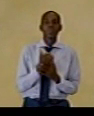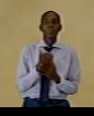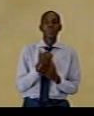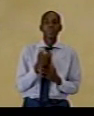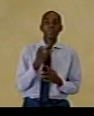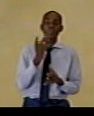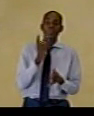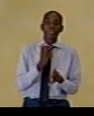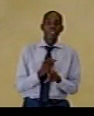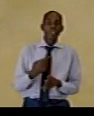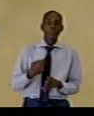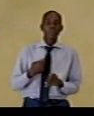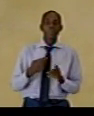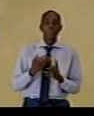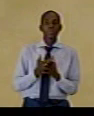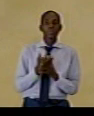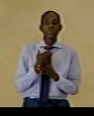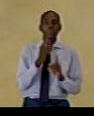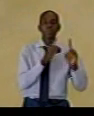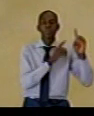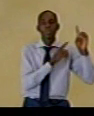Keep me through.